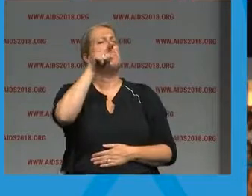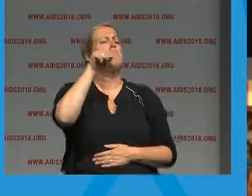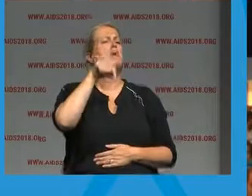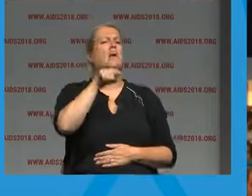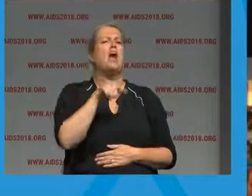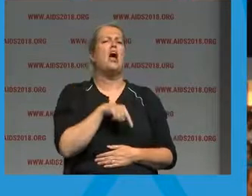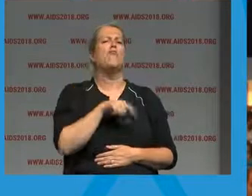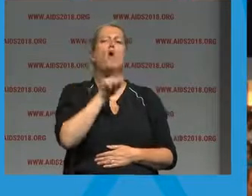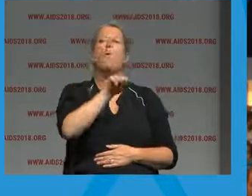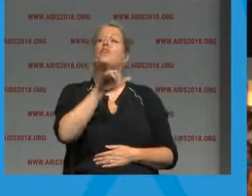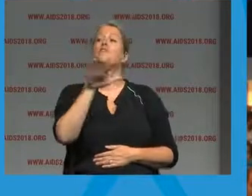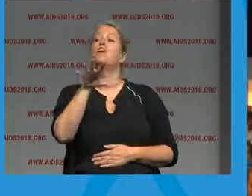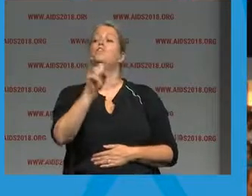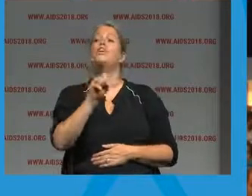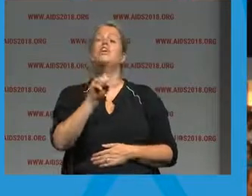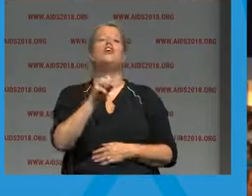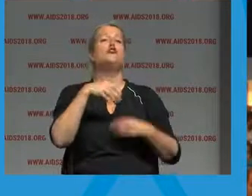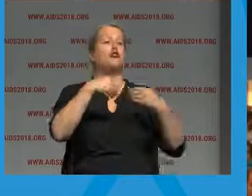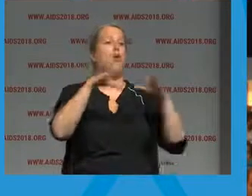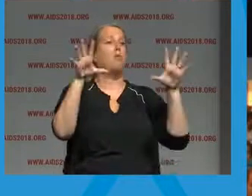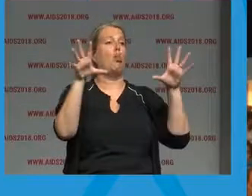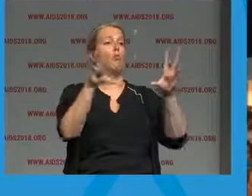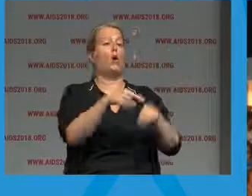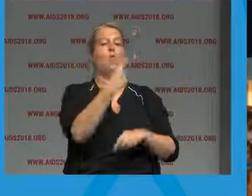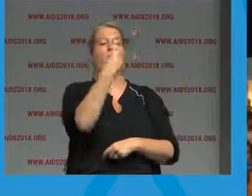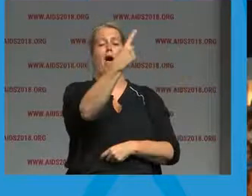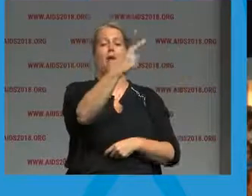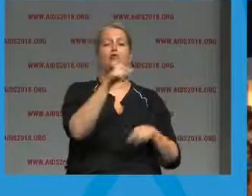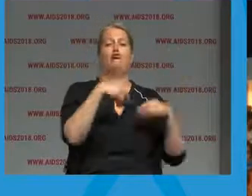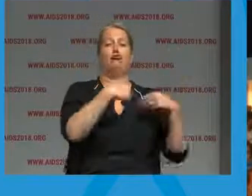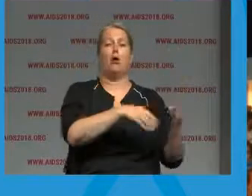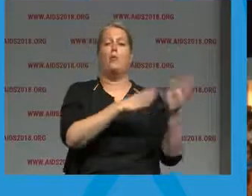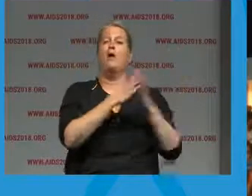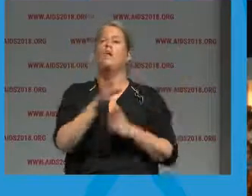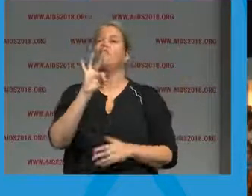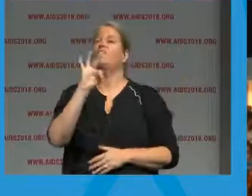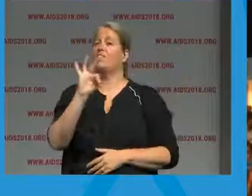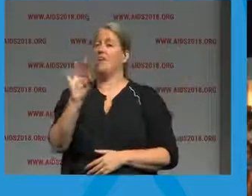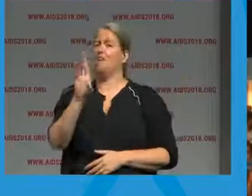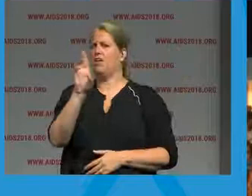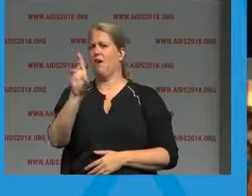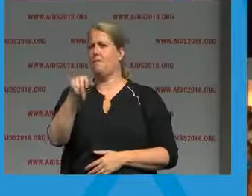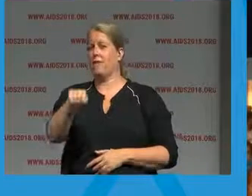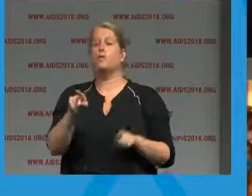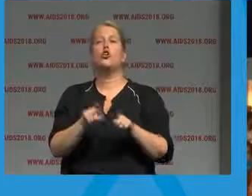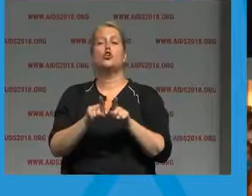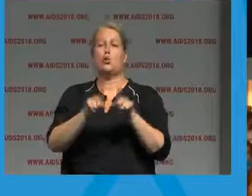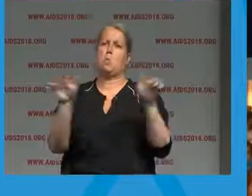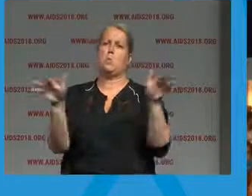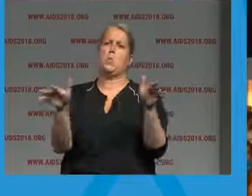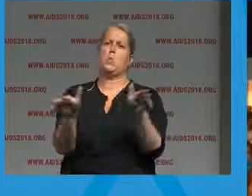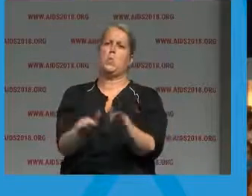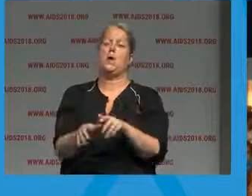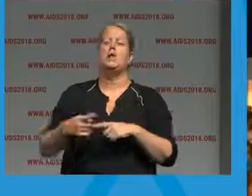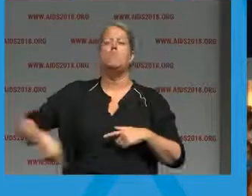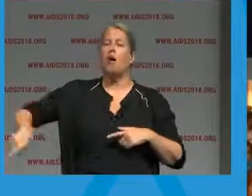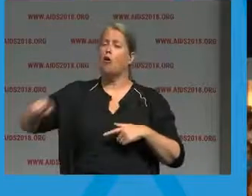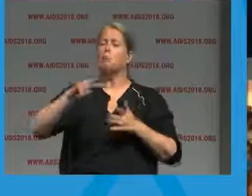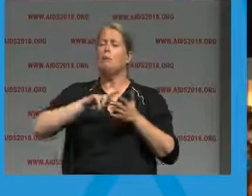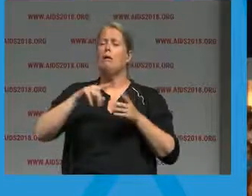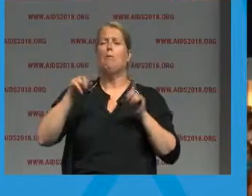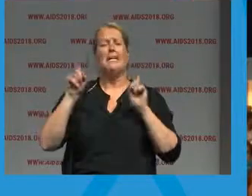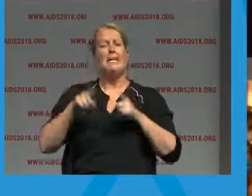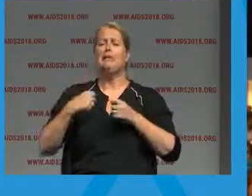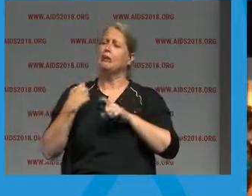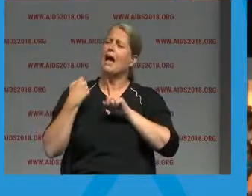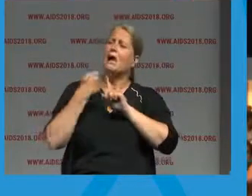1 shop. Rifampicin is also going to vanish. So you will have to play a high advocacy role. Government of India has done enough work for HIV